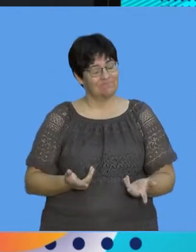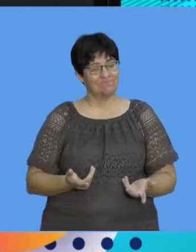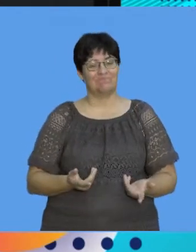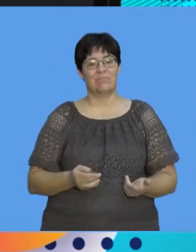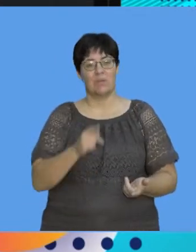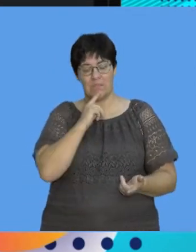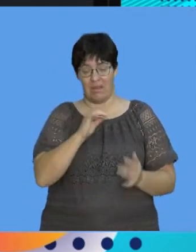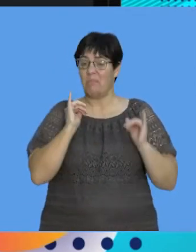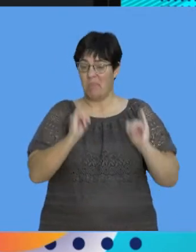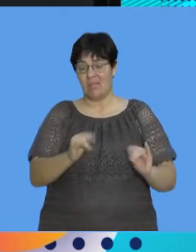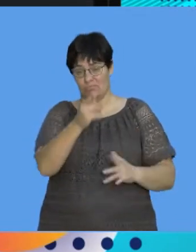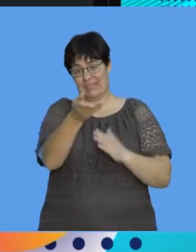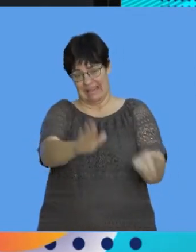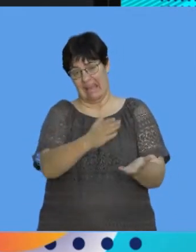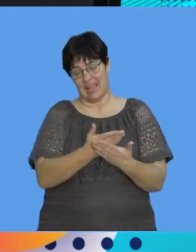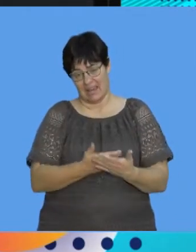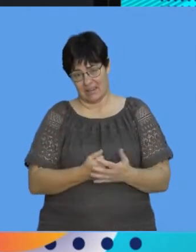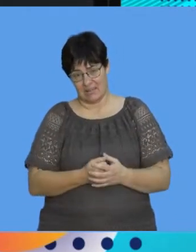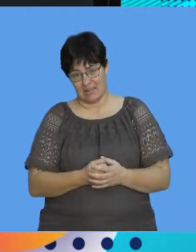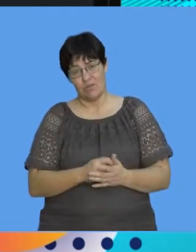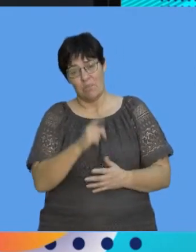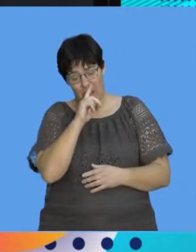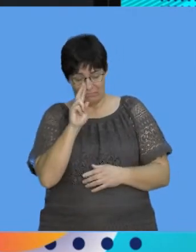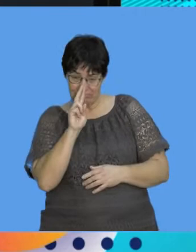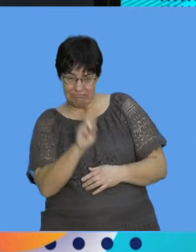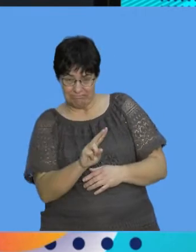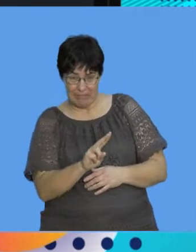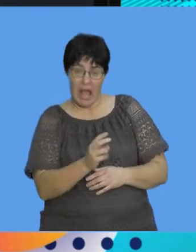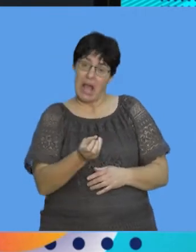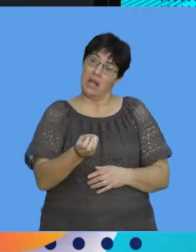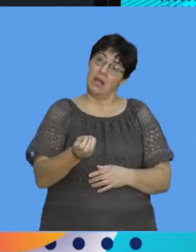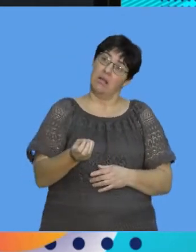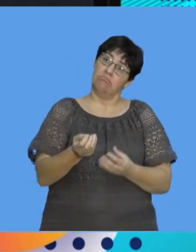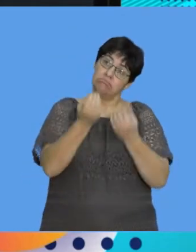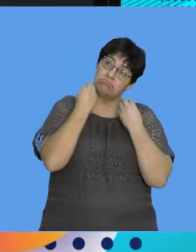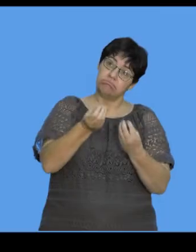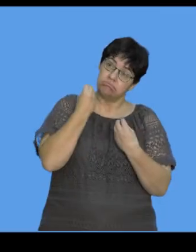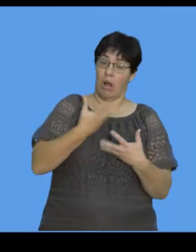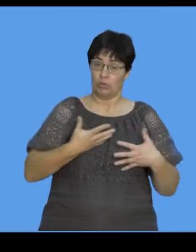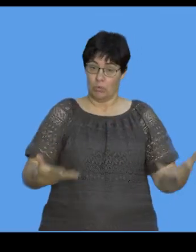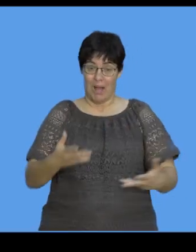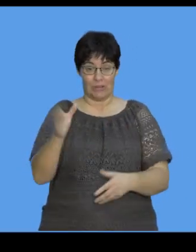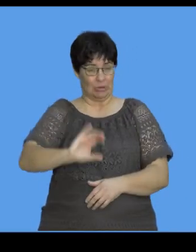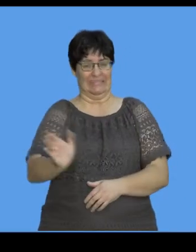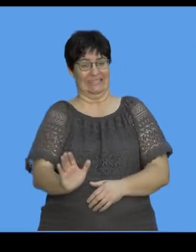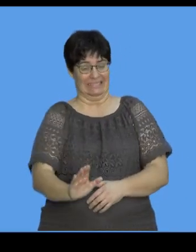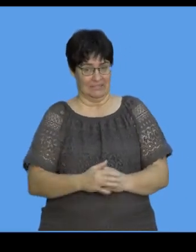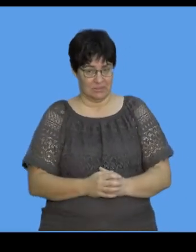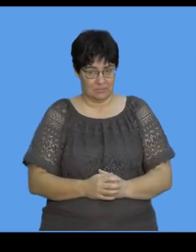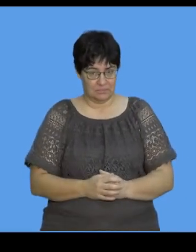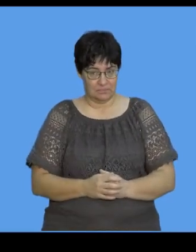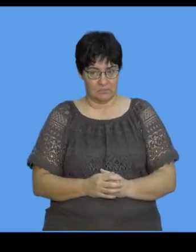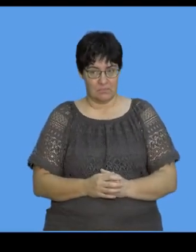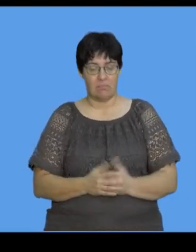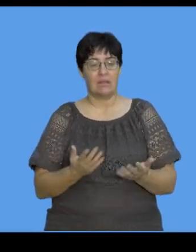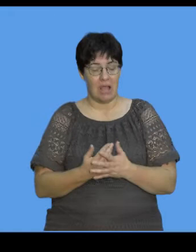that maybe it could be bad for you. You could die. So you've got to really watch your salt intake. Okay. All